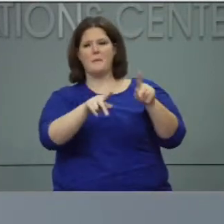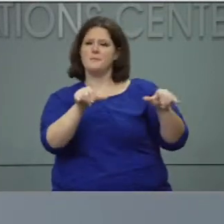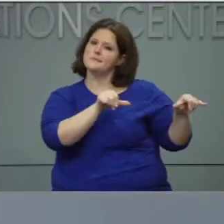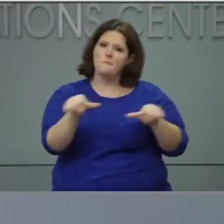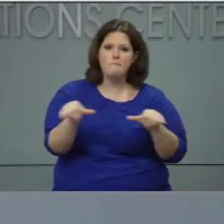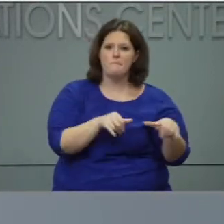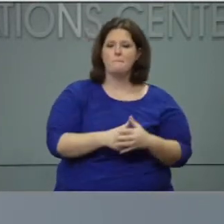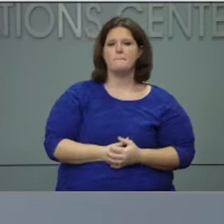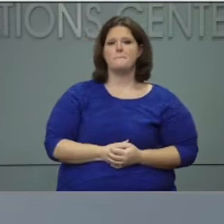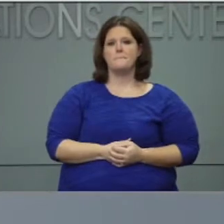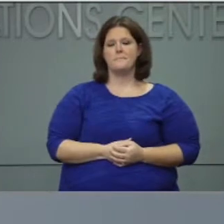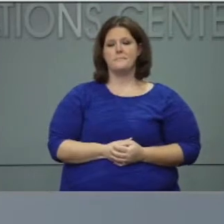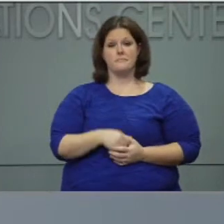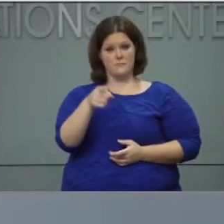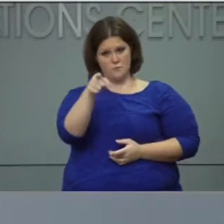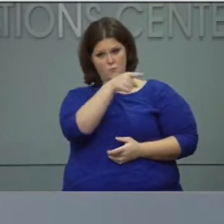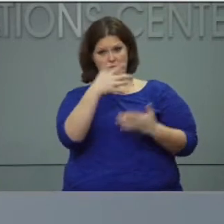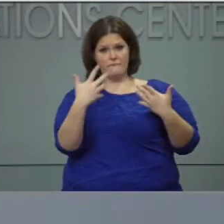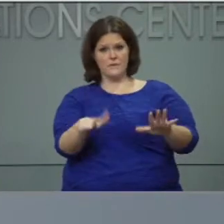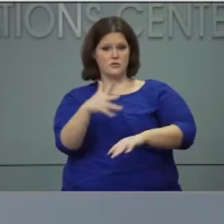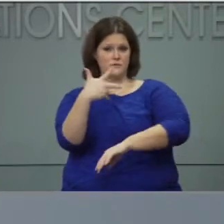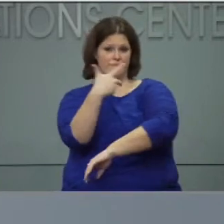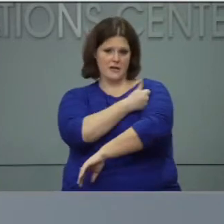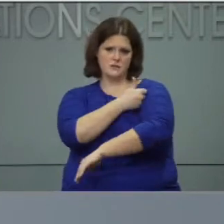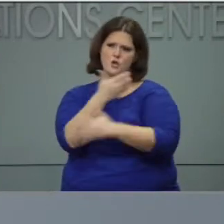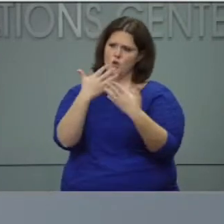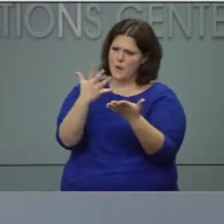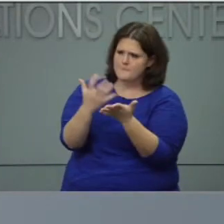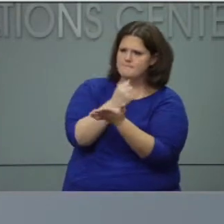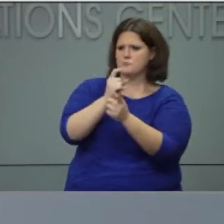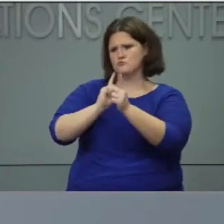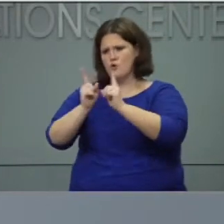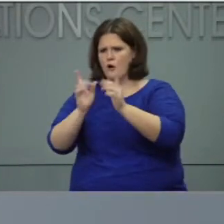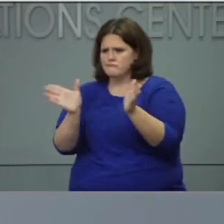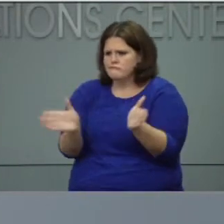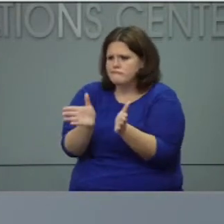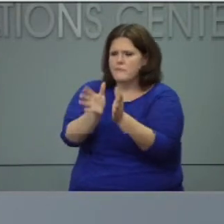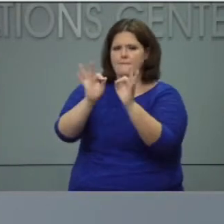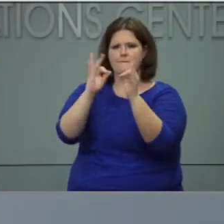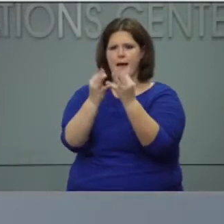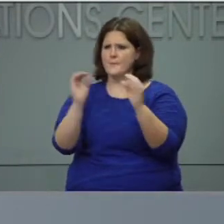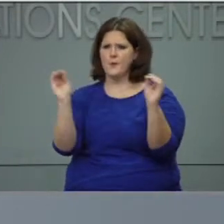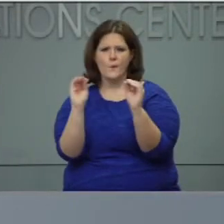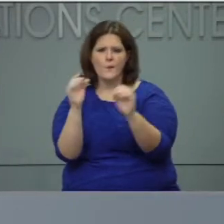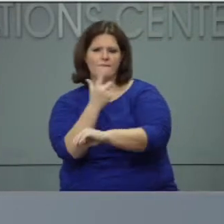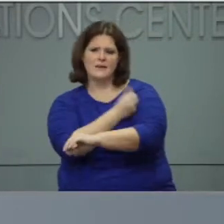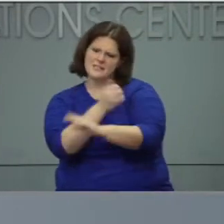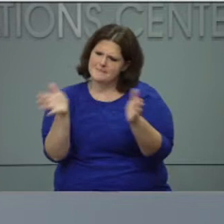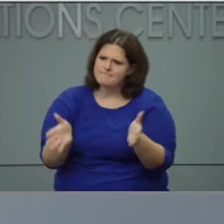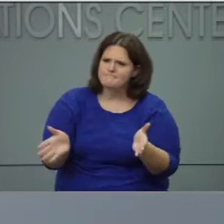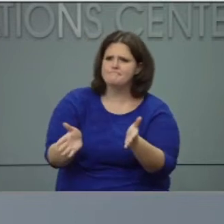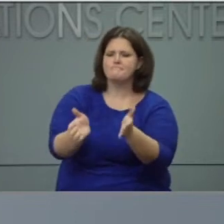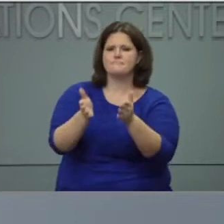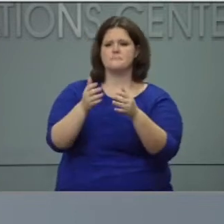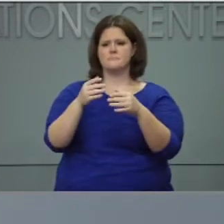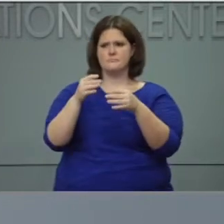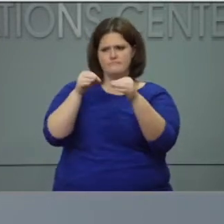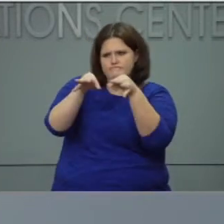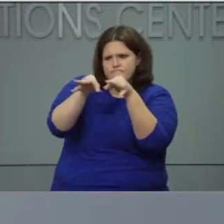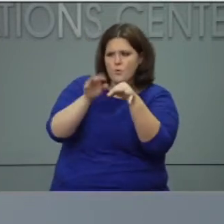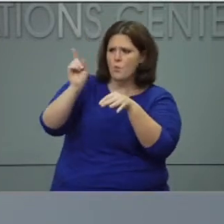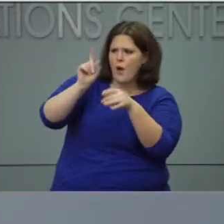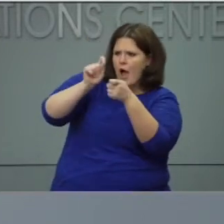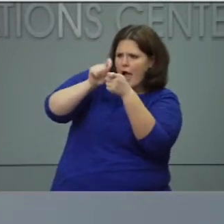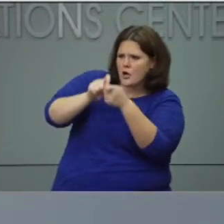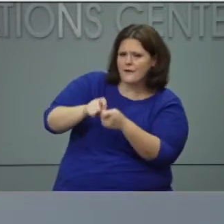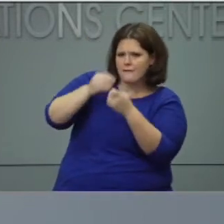already vaccinated, talk with your unvaccinated family and friends. Share your experience. Help them get accurate information and urge